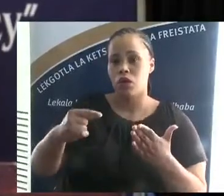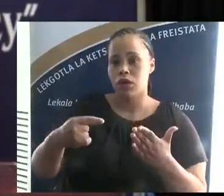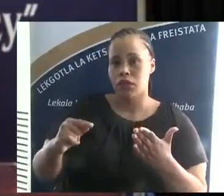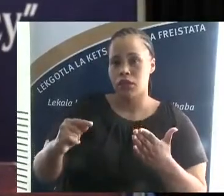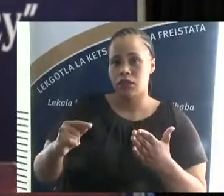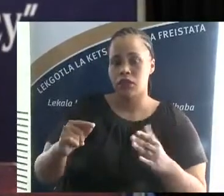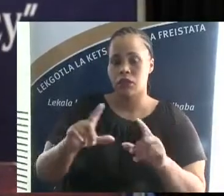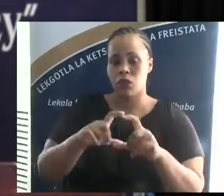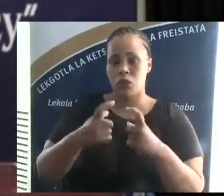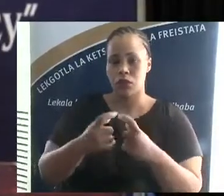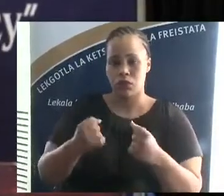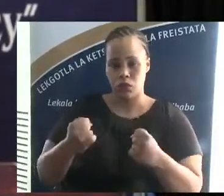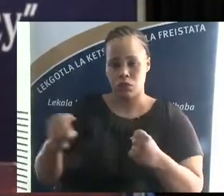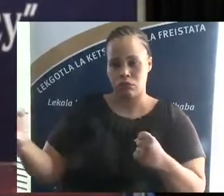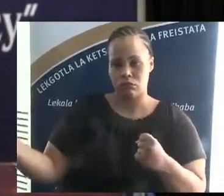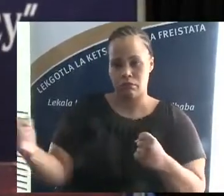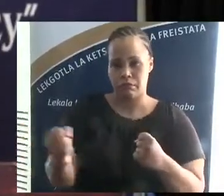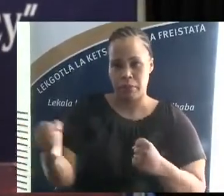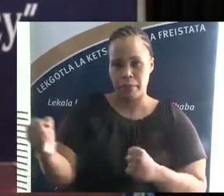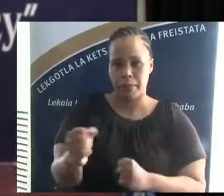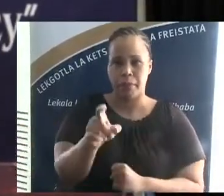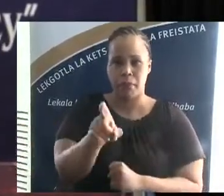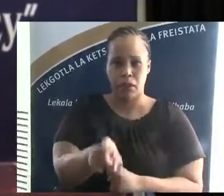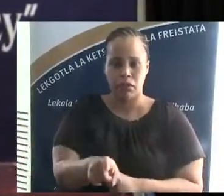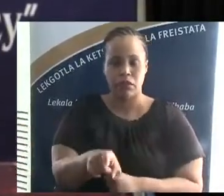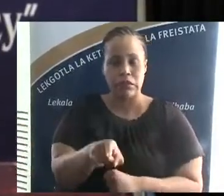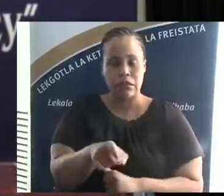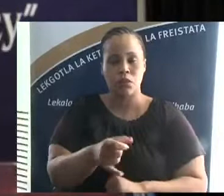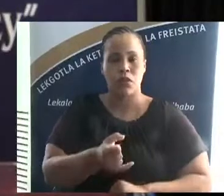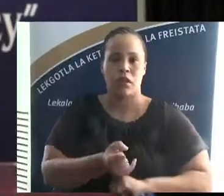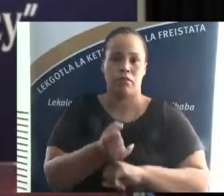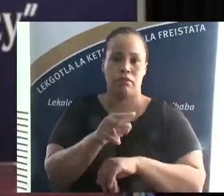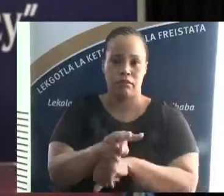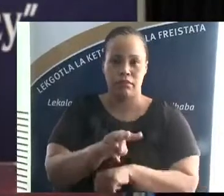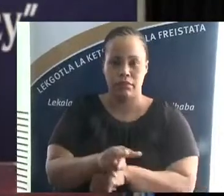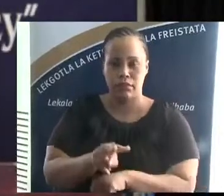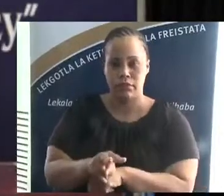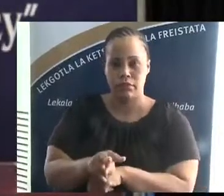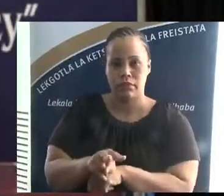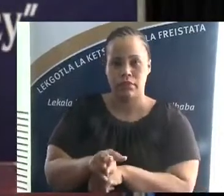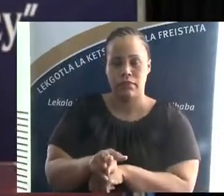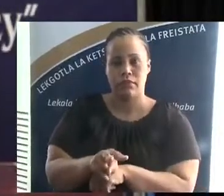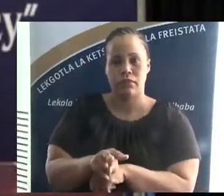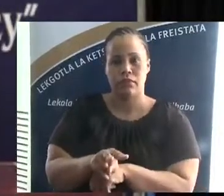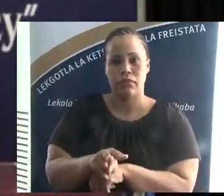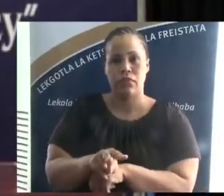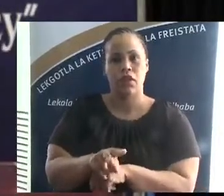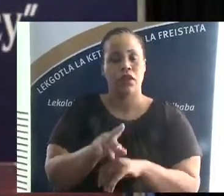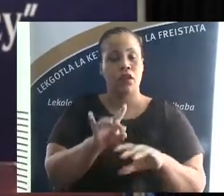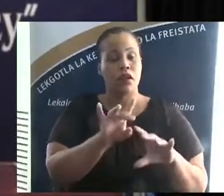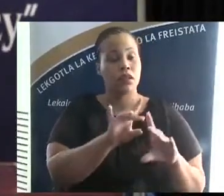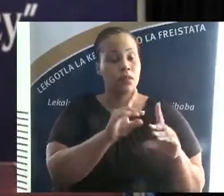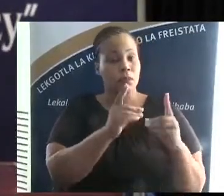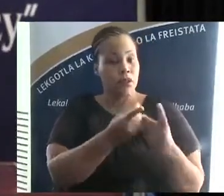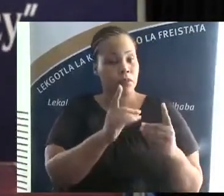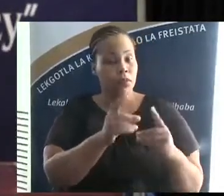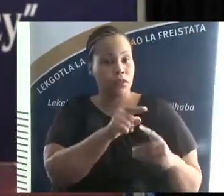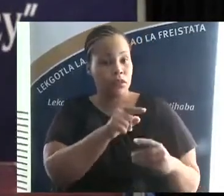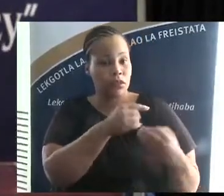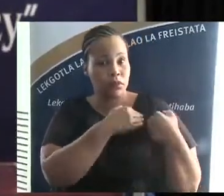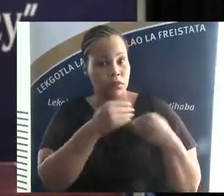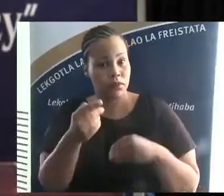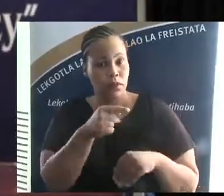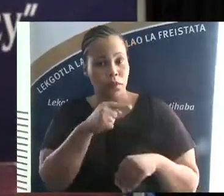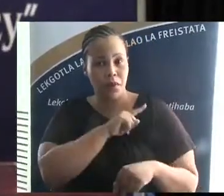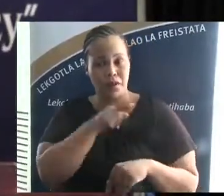will have to be of great value towards this effective oversight and to hold entities and departments accountable.